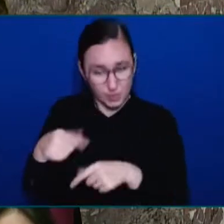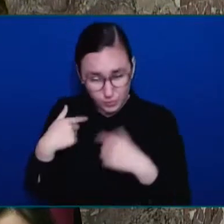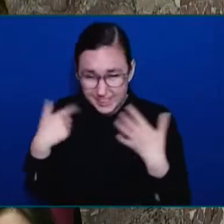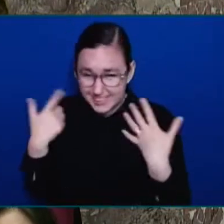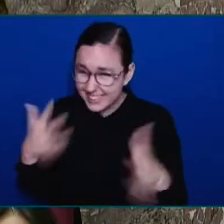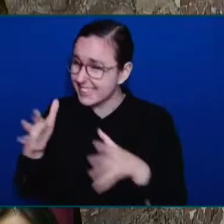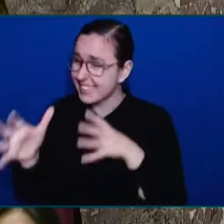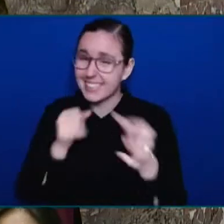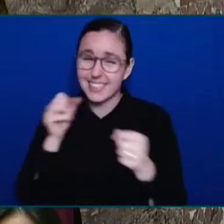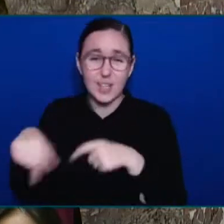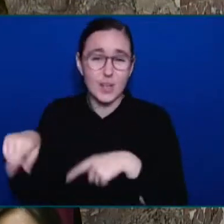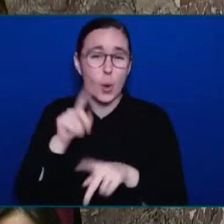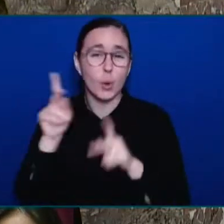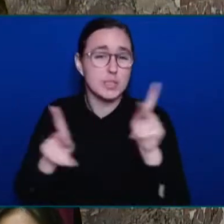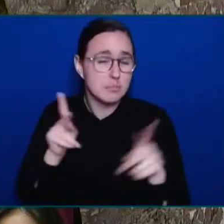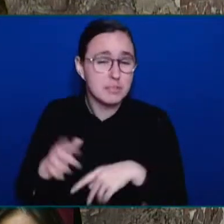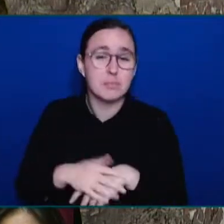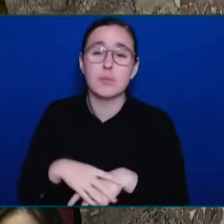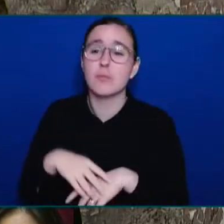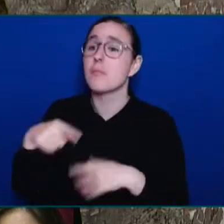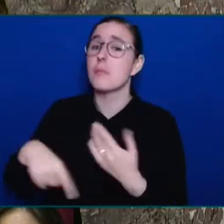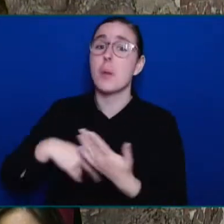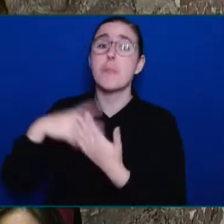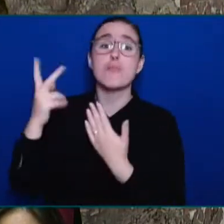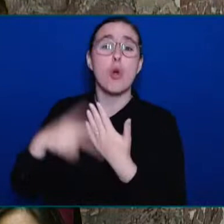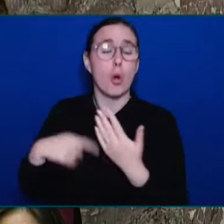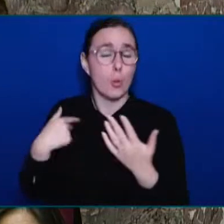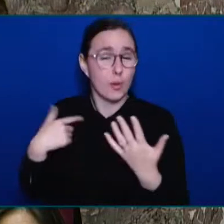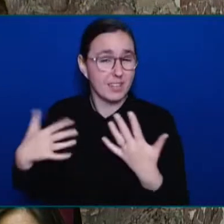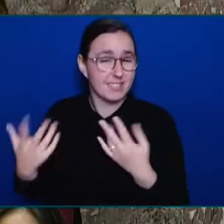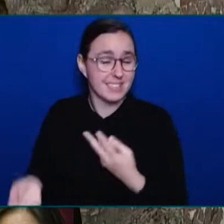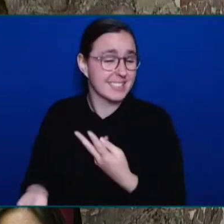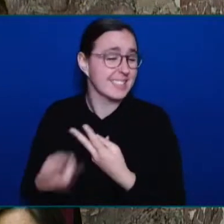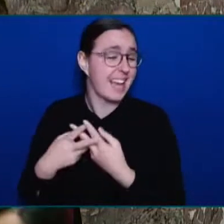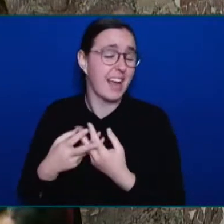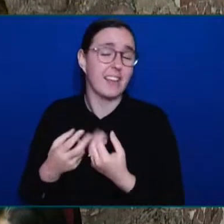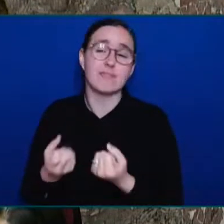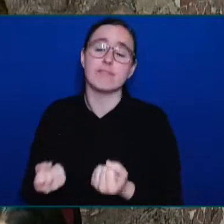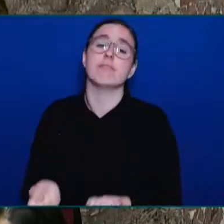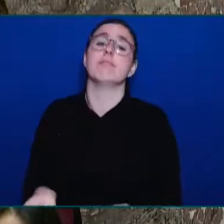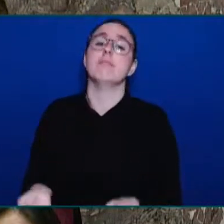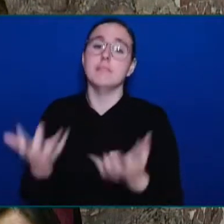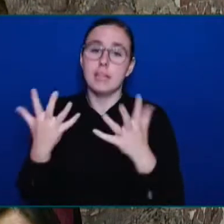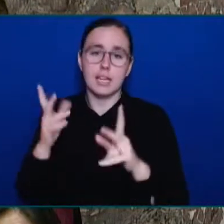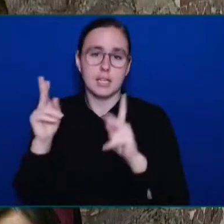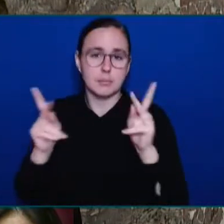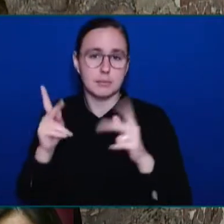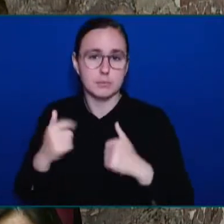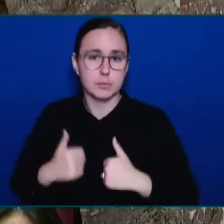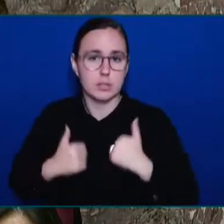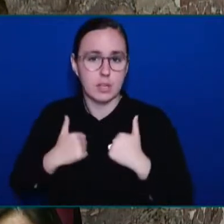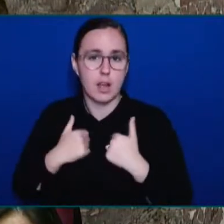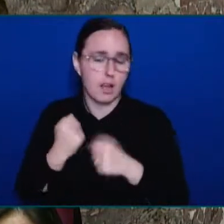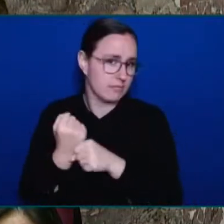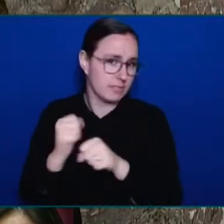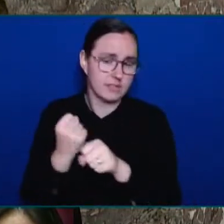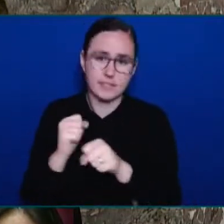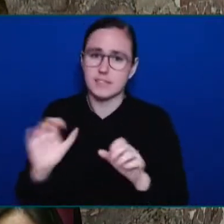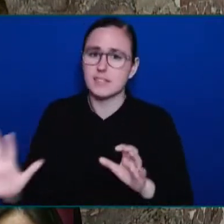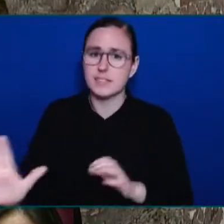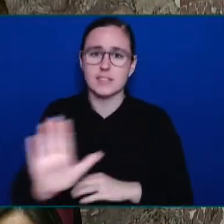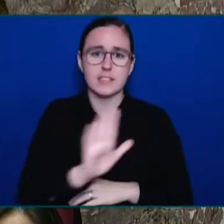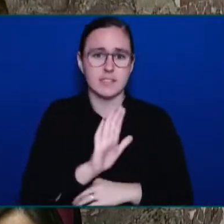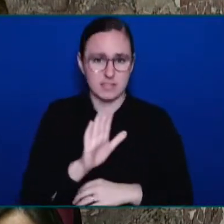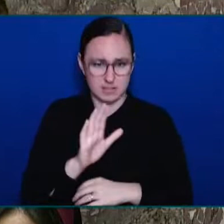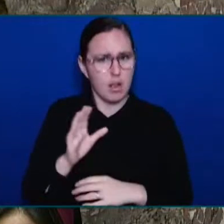Honourable Speaker, we found the staff and we did it. I think that's accountability. I think that's responding. And I think we